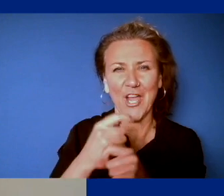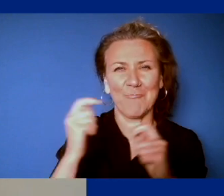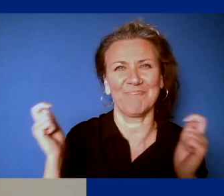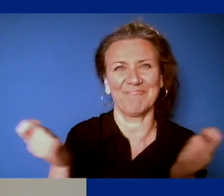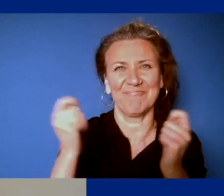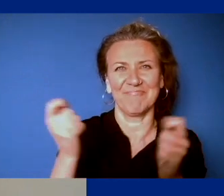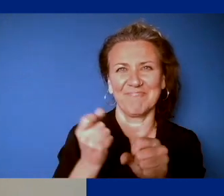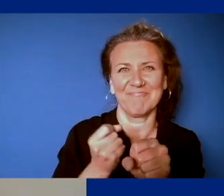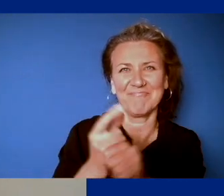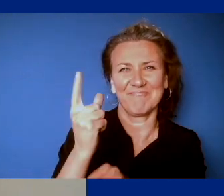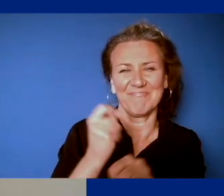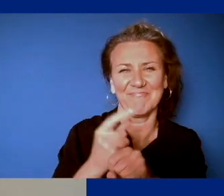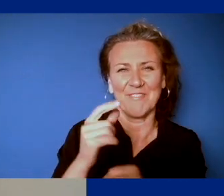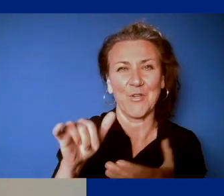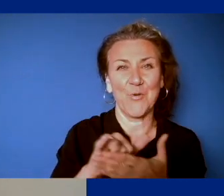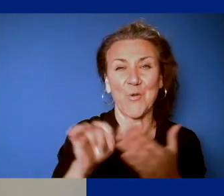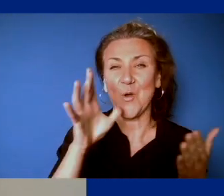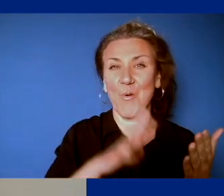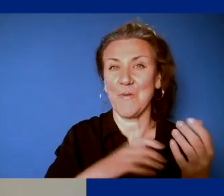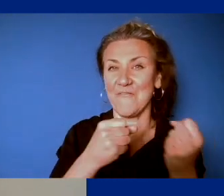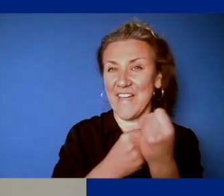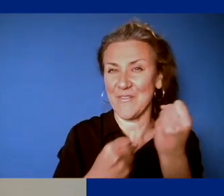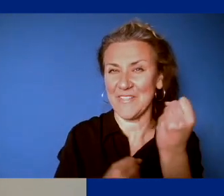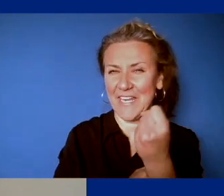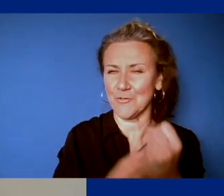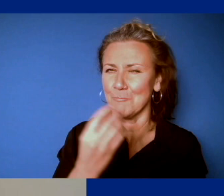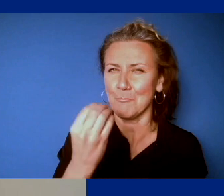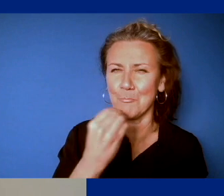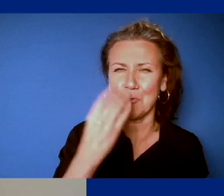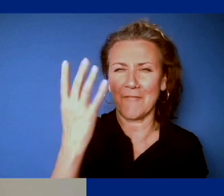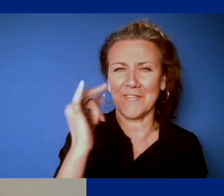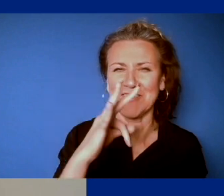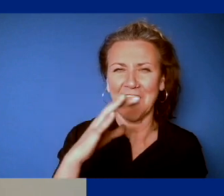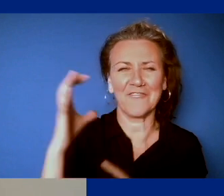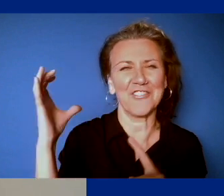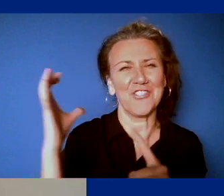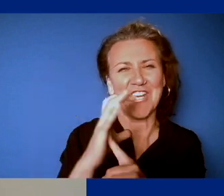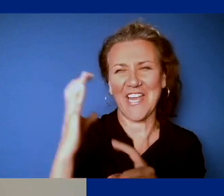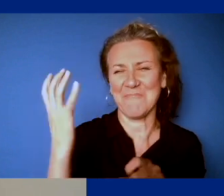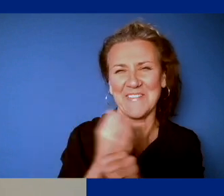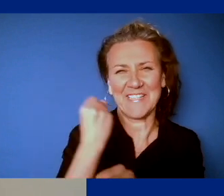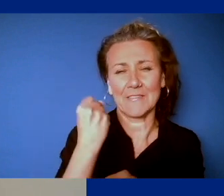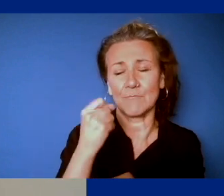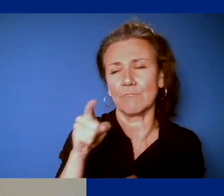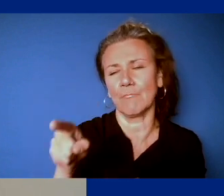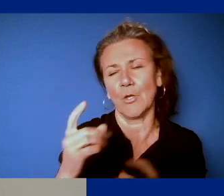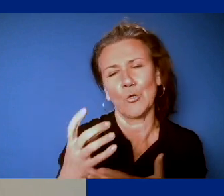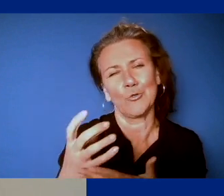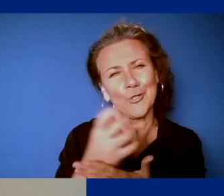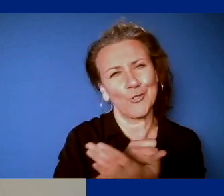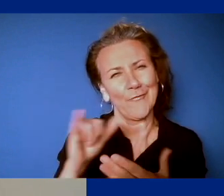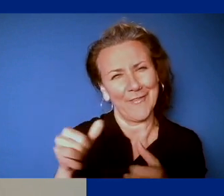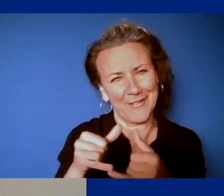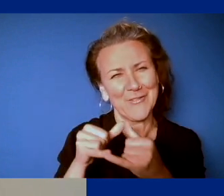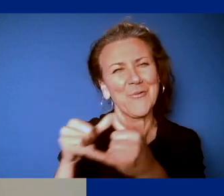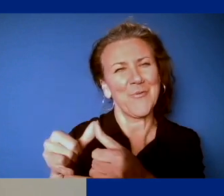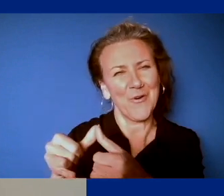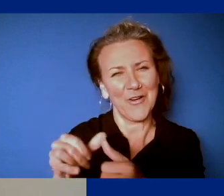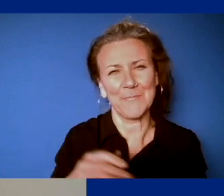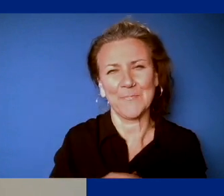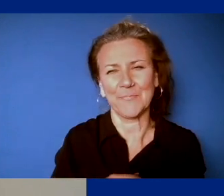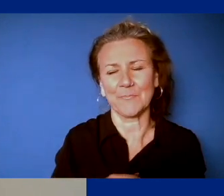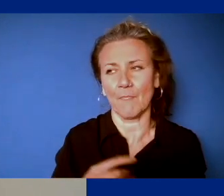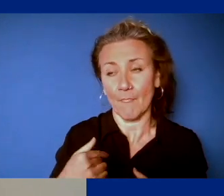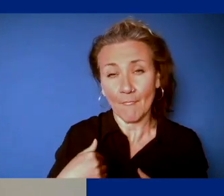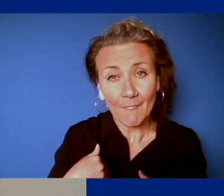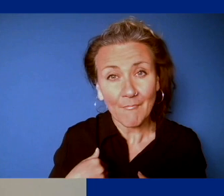Foundation Breakfast of Champions. Sheri, you are so deserving of this Vision Award. You know, I got kind